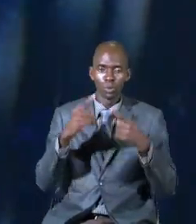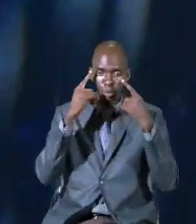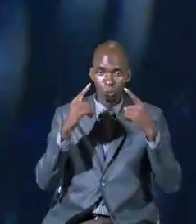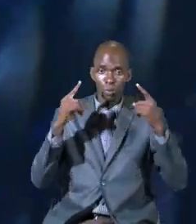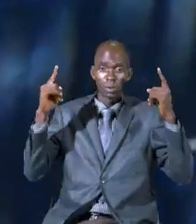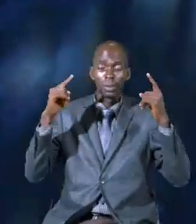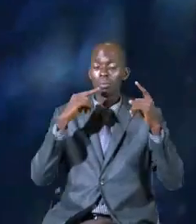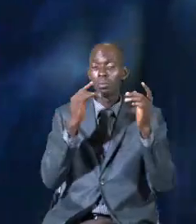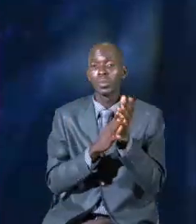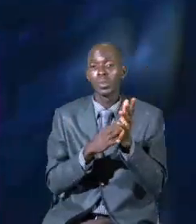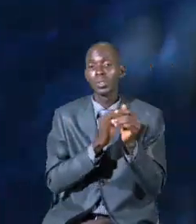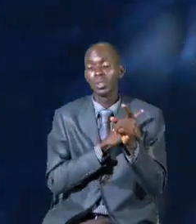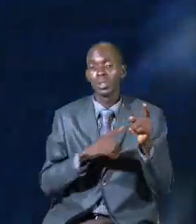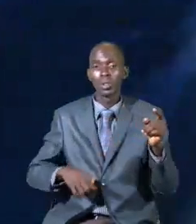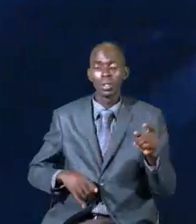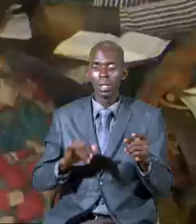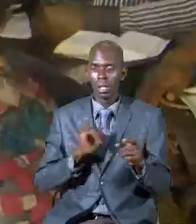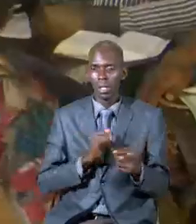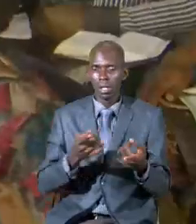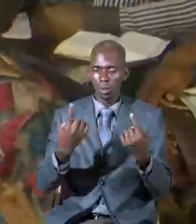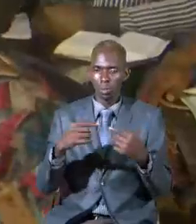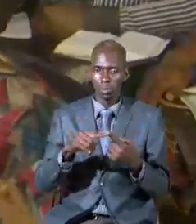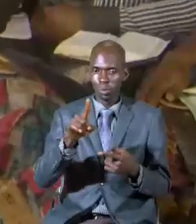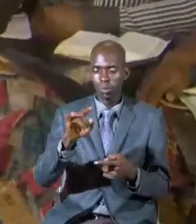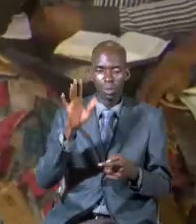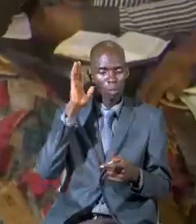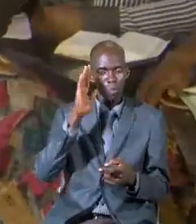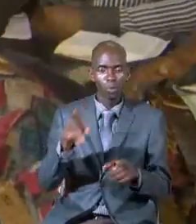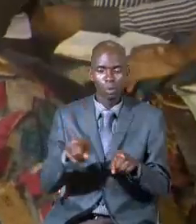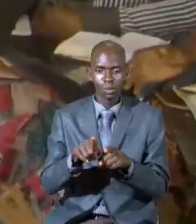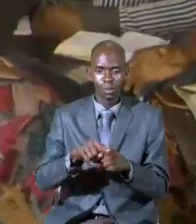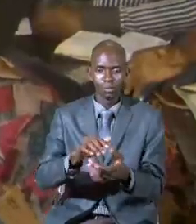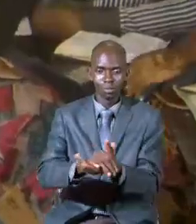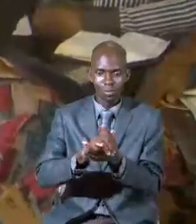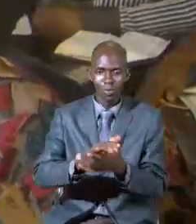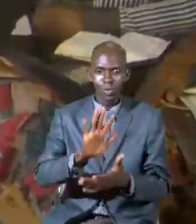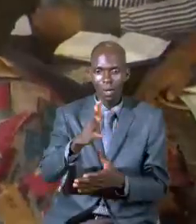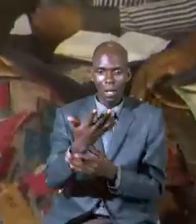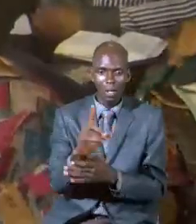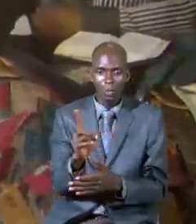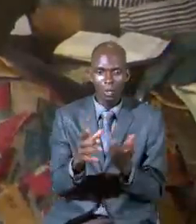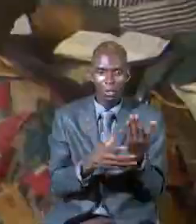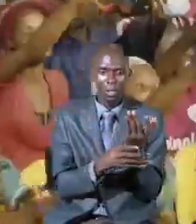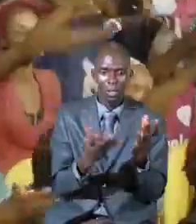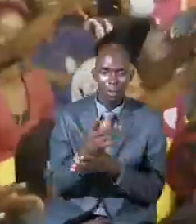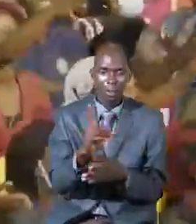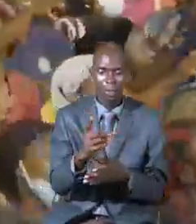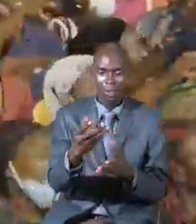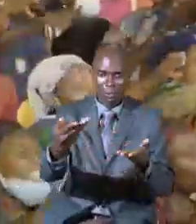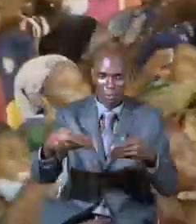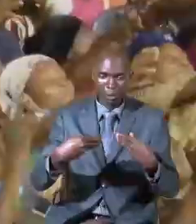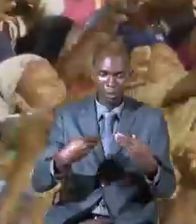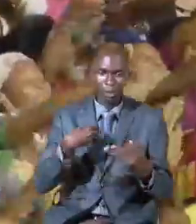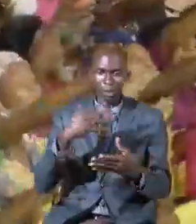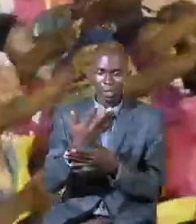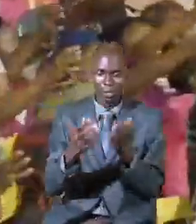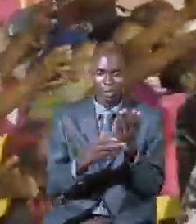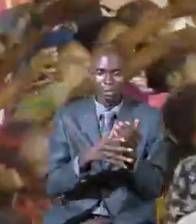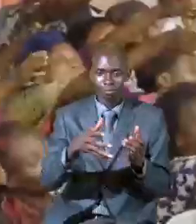I could even come to you there and shake your hand. Where is your hand? Give me your hand. You will succeed.